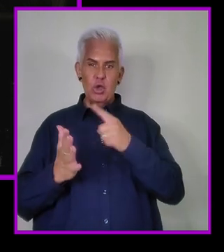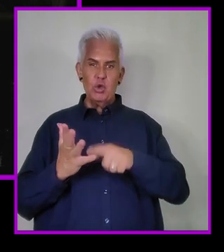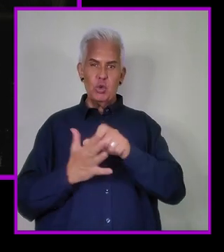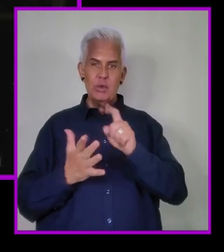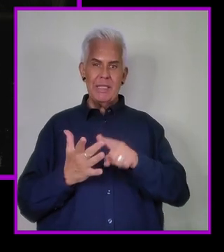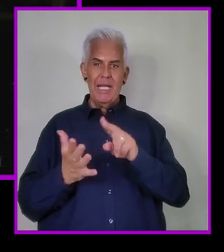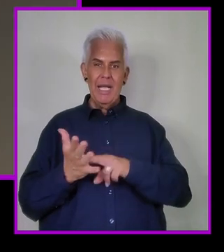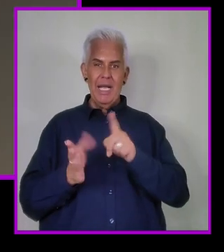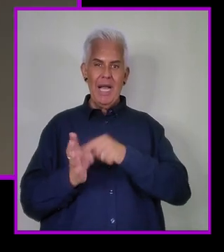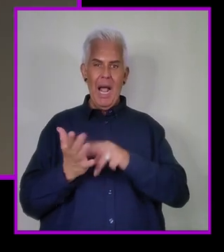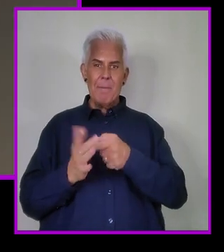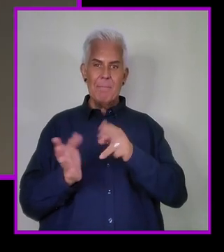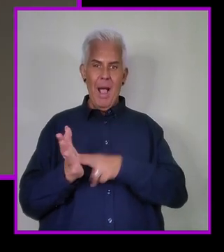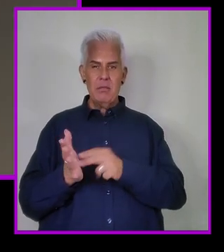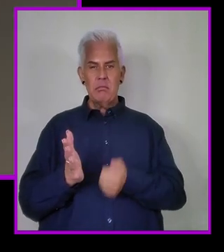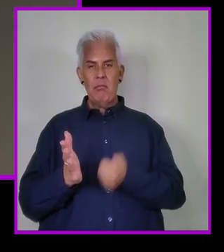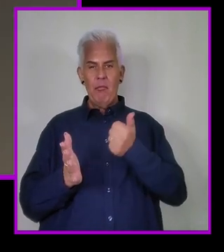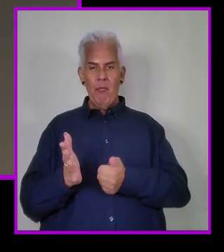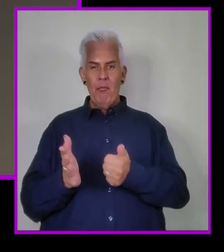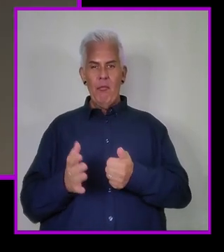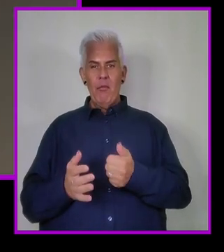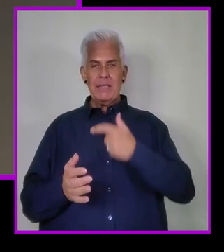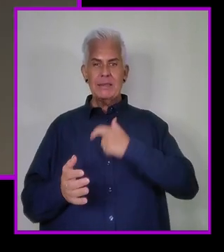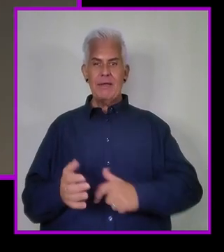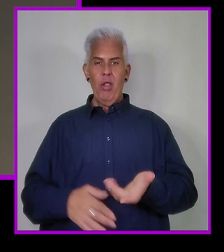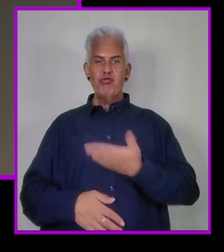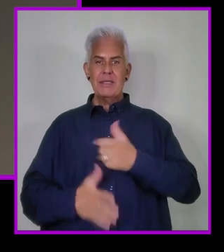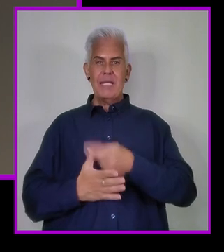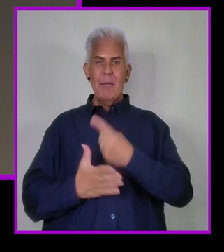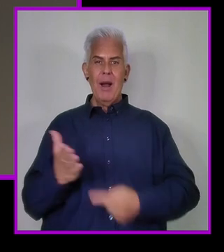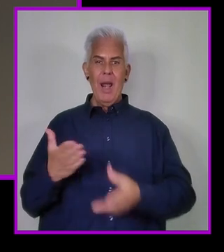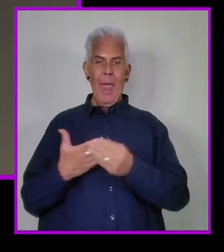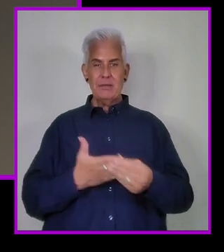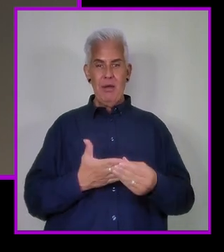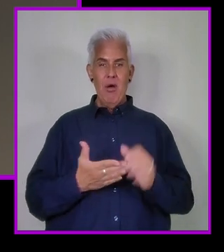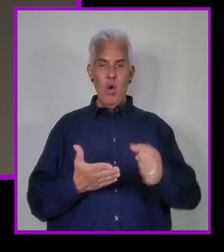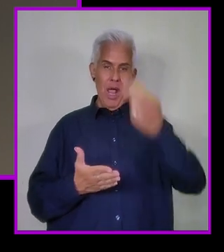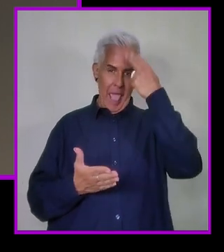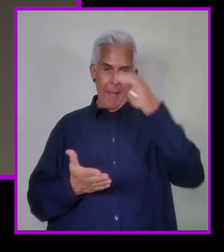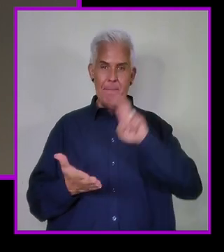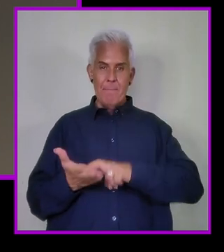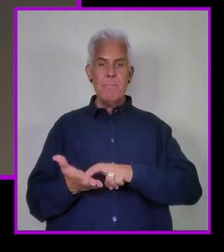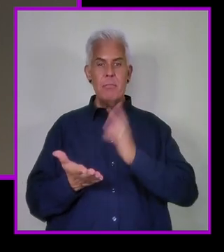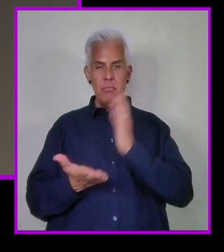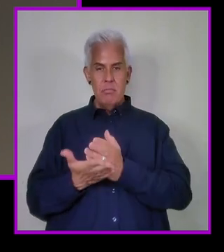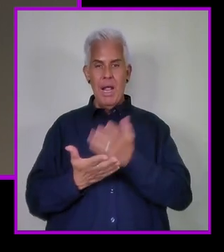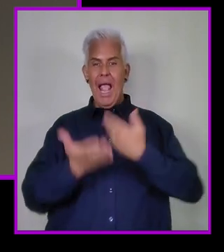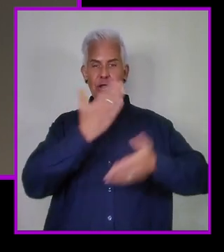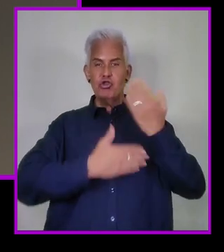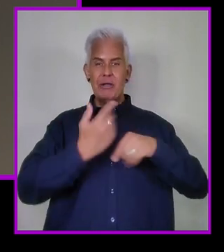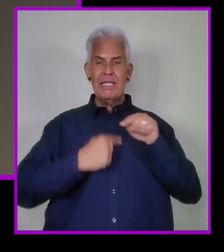know, the great American civil rights disabled leader, who I think will go down in history as really a major